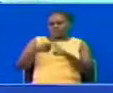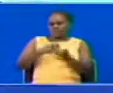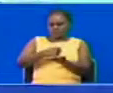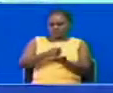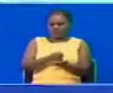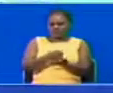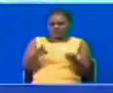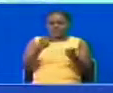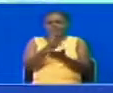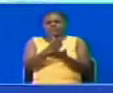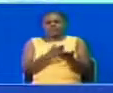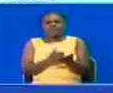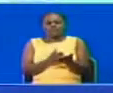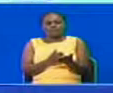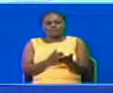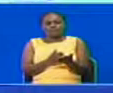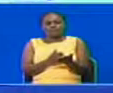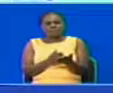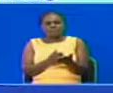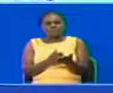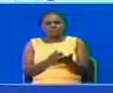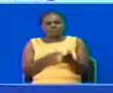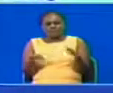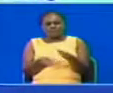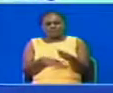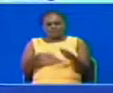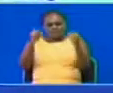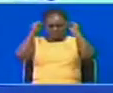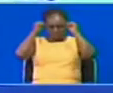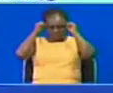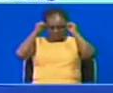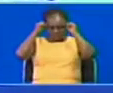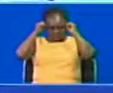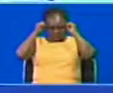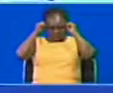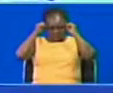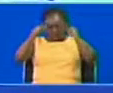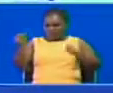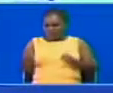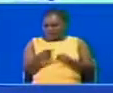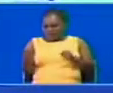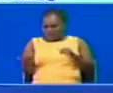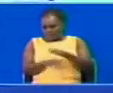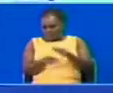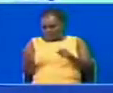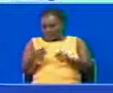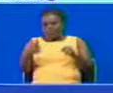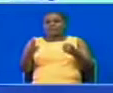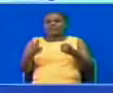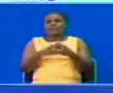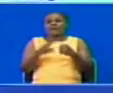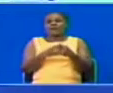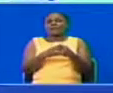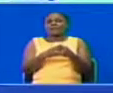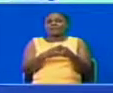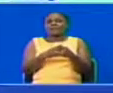report, and some completing undergraduate studies that have been done under 9 months. Those who got into universities with